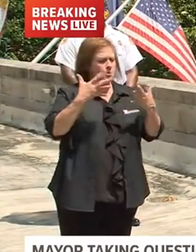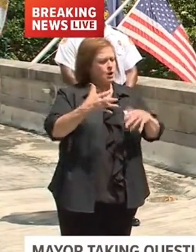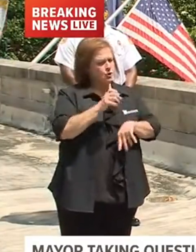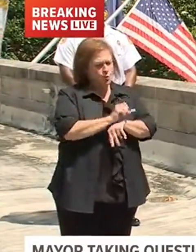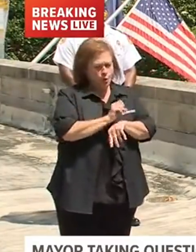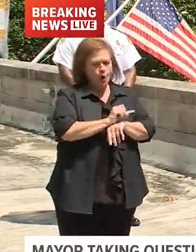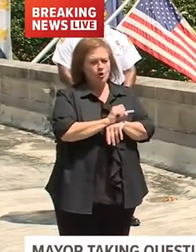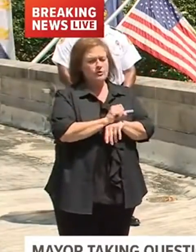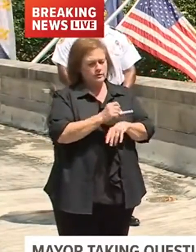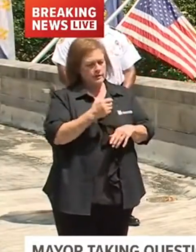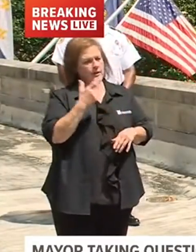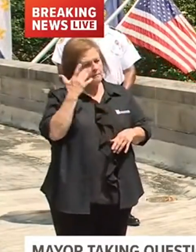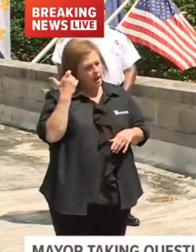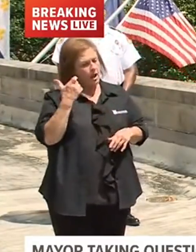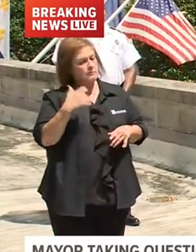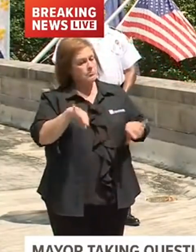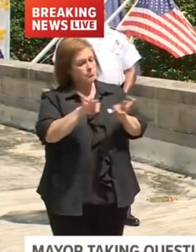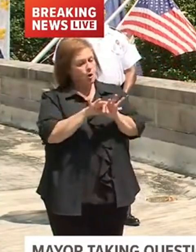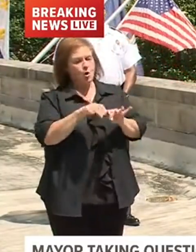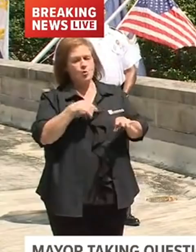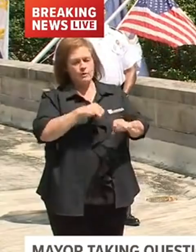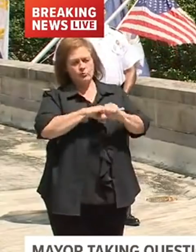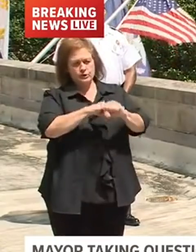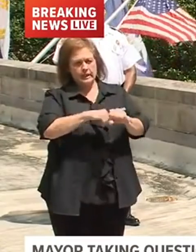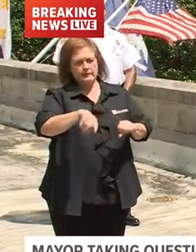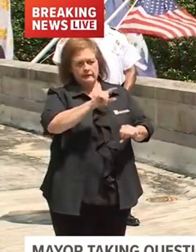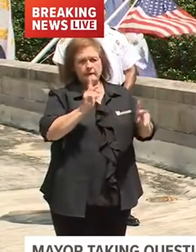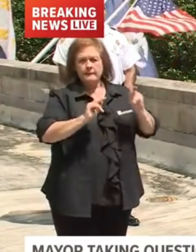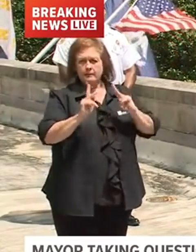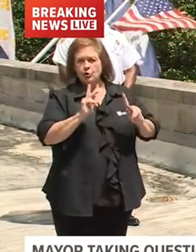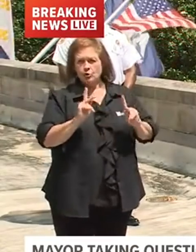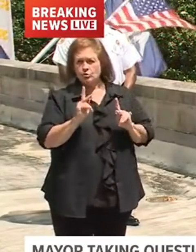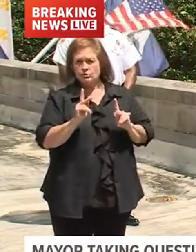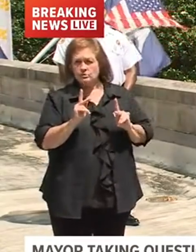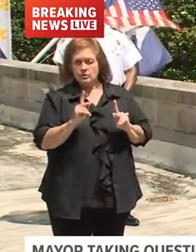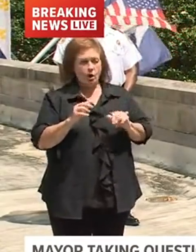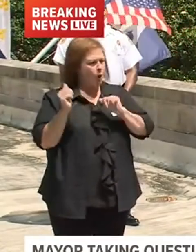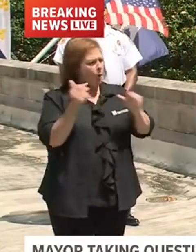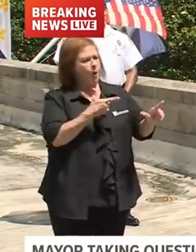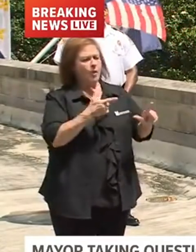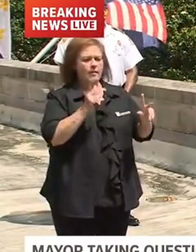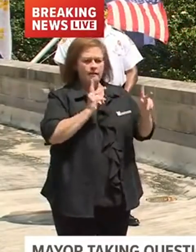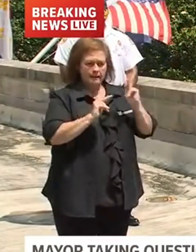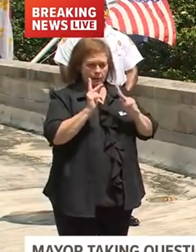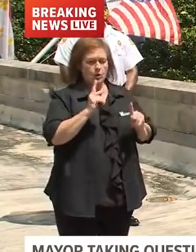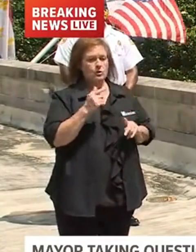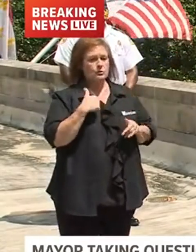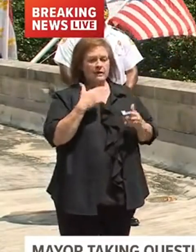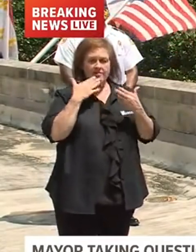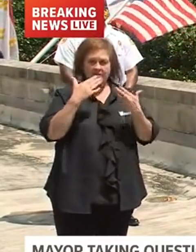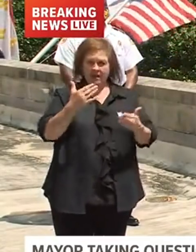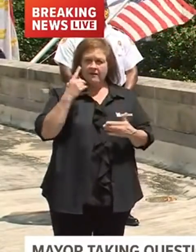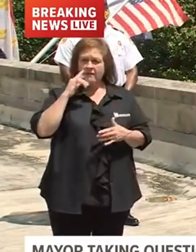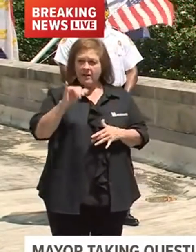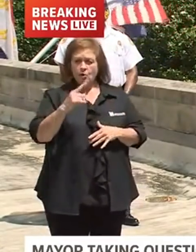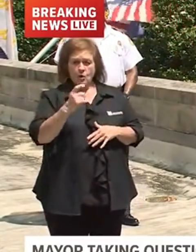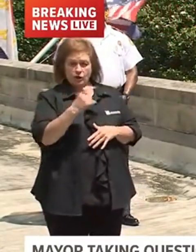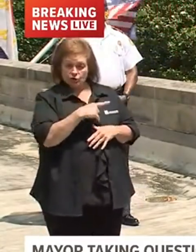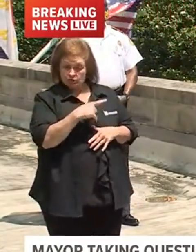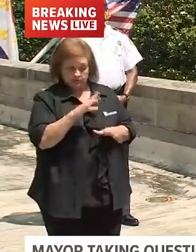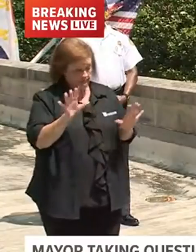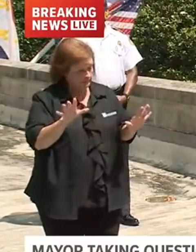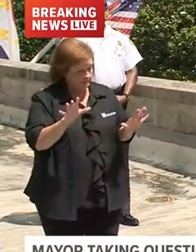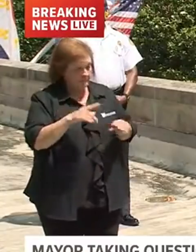the protection of the people that we serve in this city, all of our people. So we thank you for that question. But you know